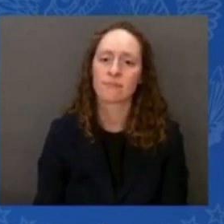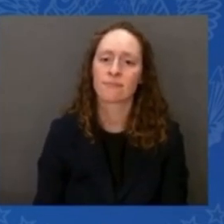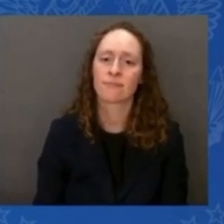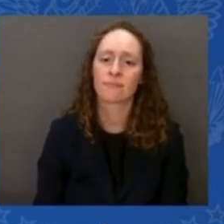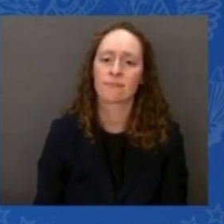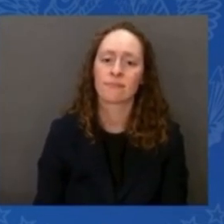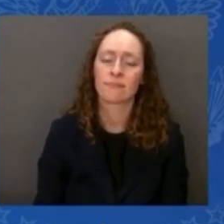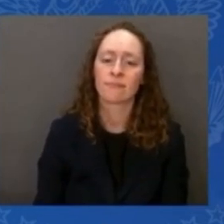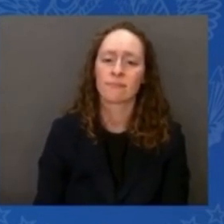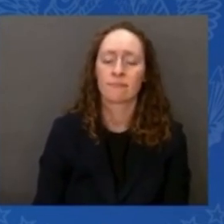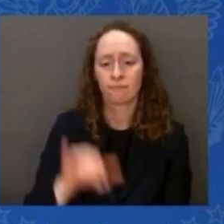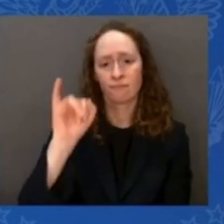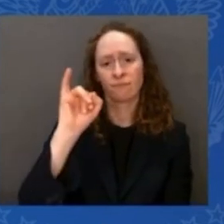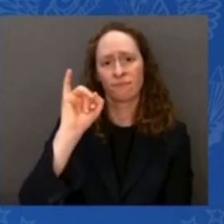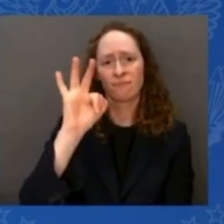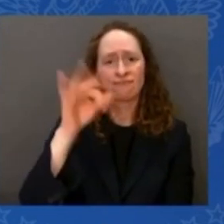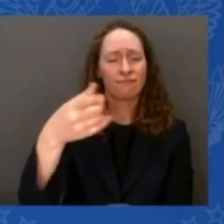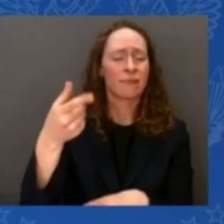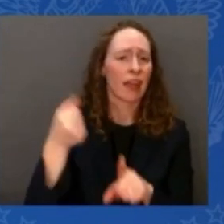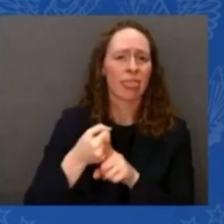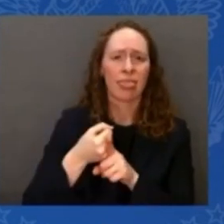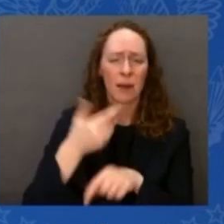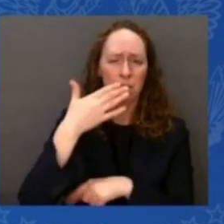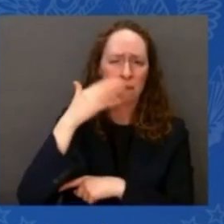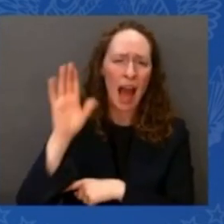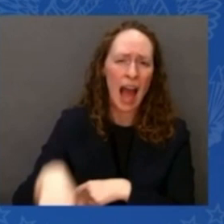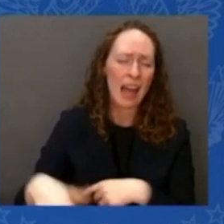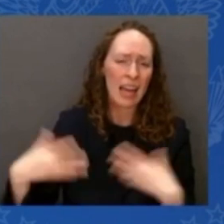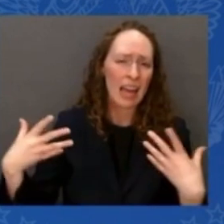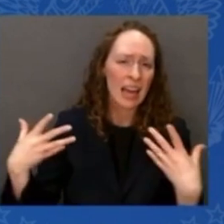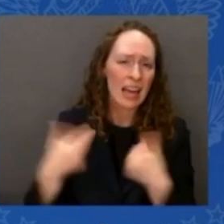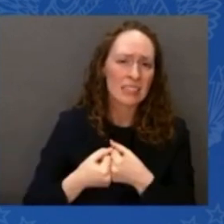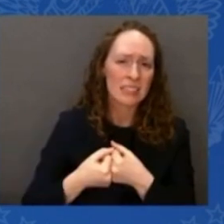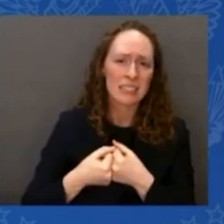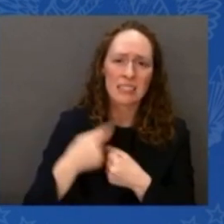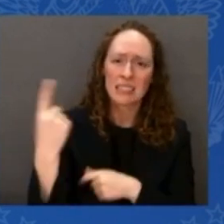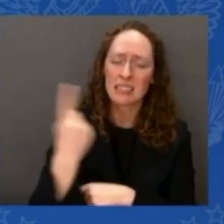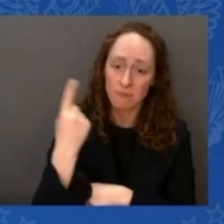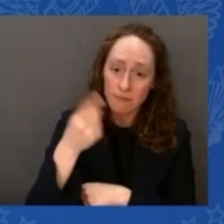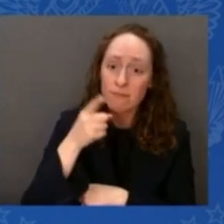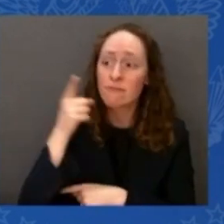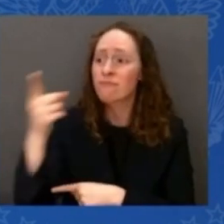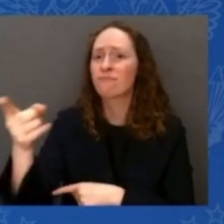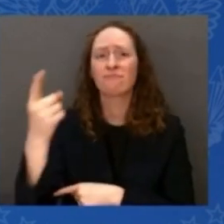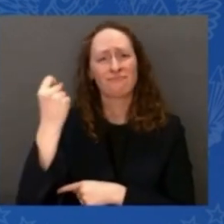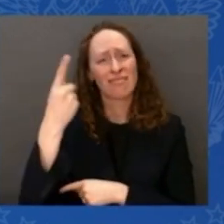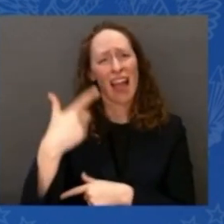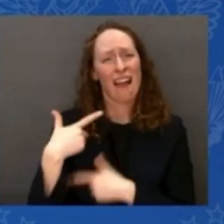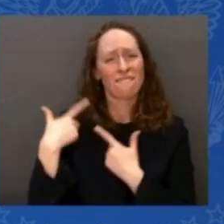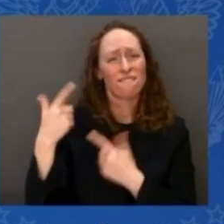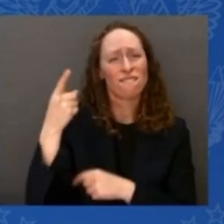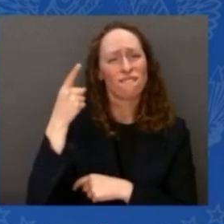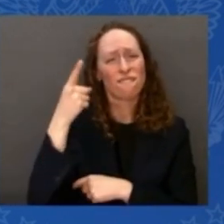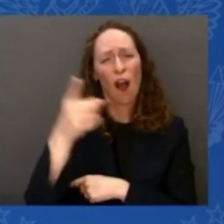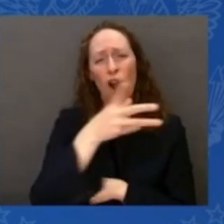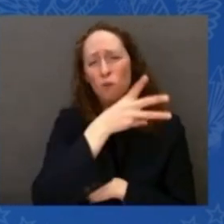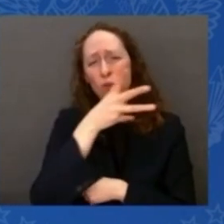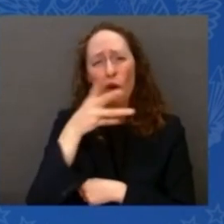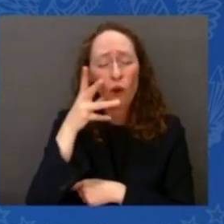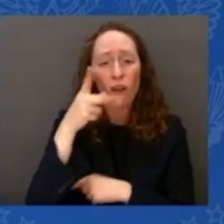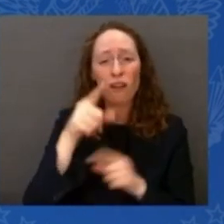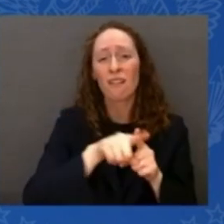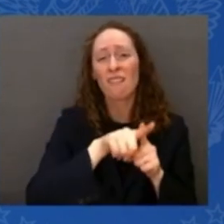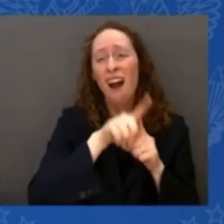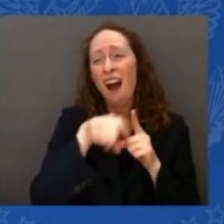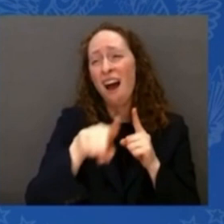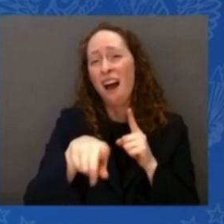have a 4 times greater chance of dying than if you had the same exact accident in a community that is more populated,